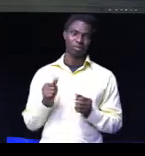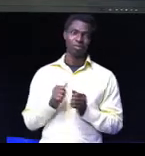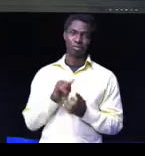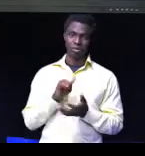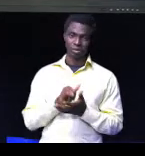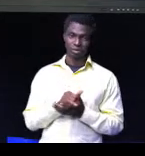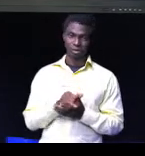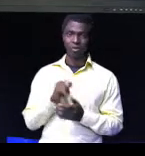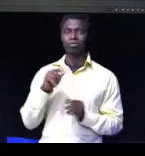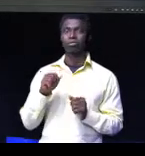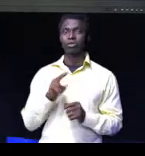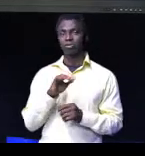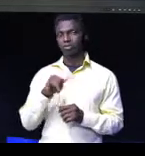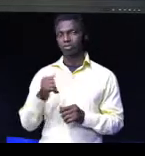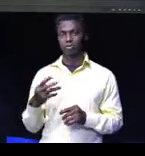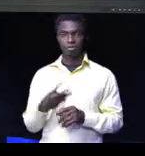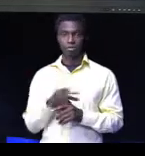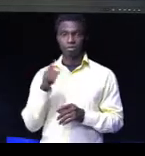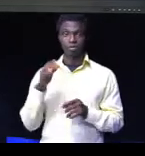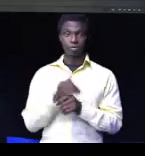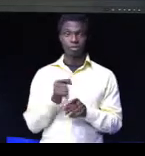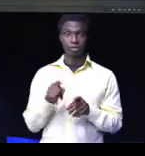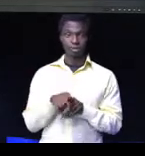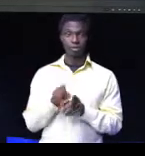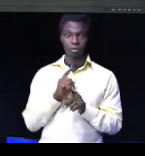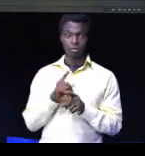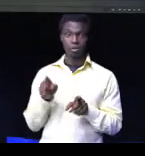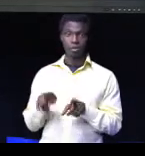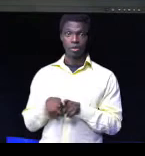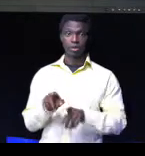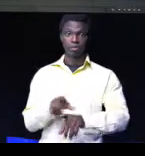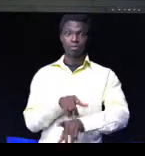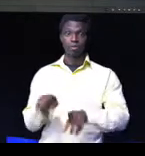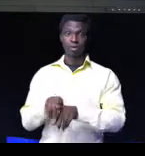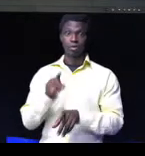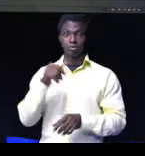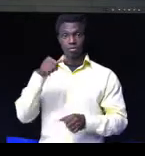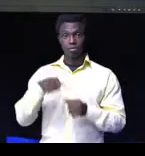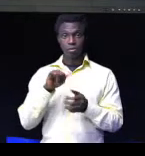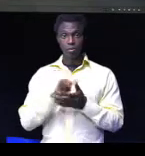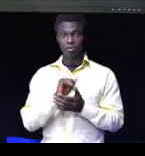can use any other method. You will still get the same answer, just as long as you remember that